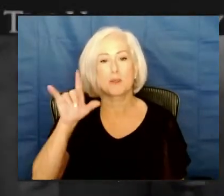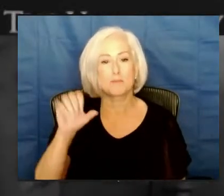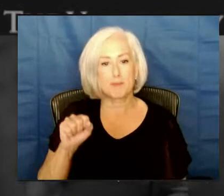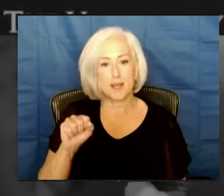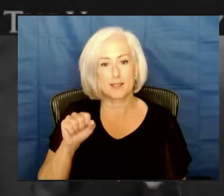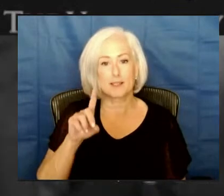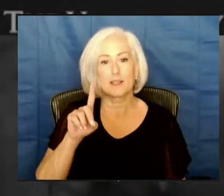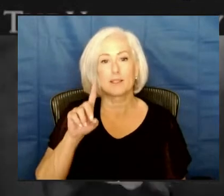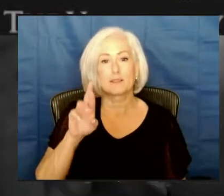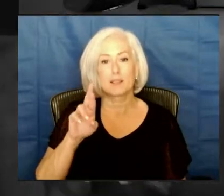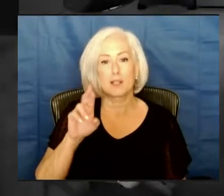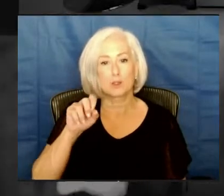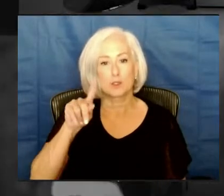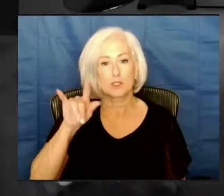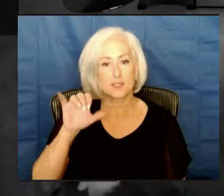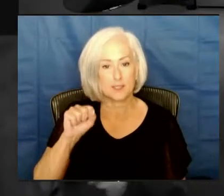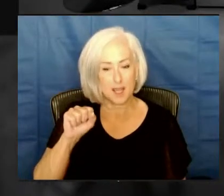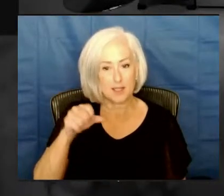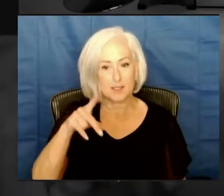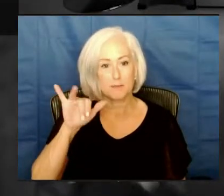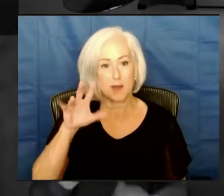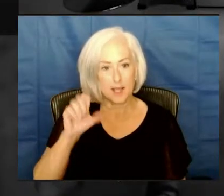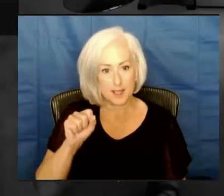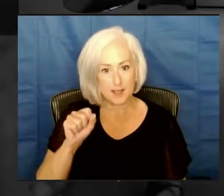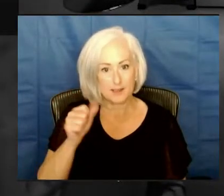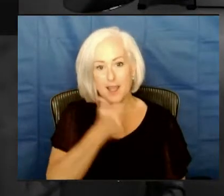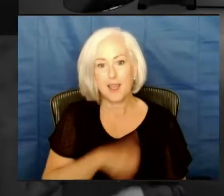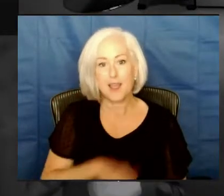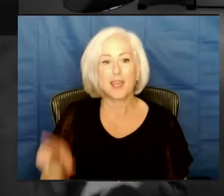Now, everywhere podcasts are available.